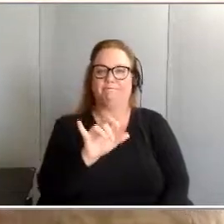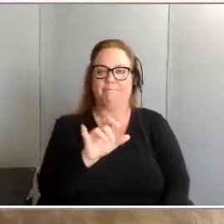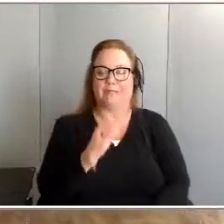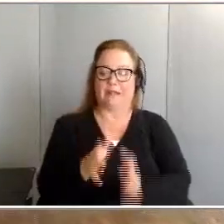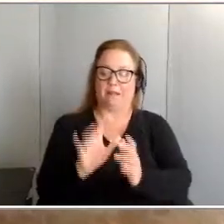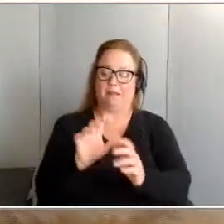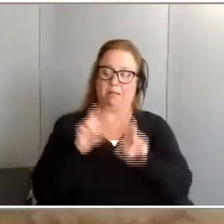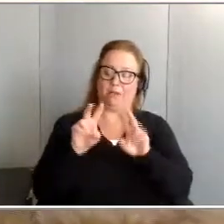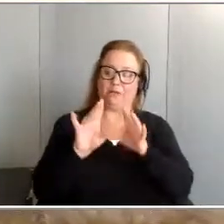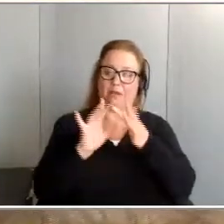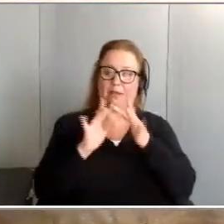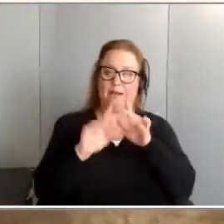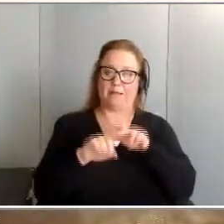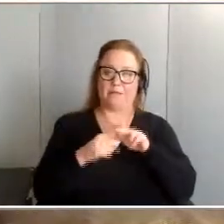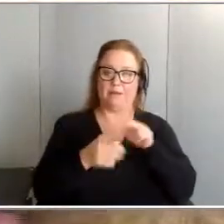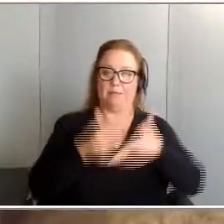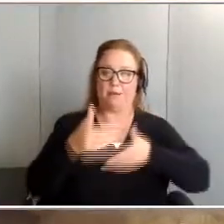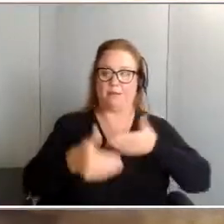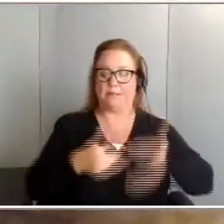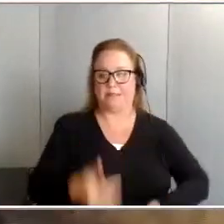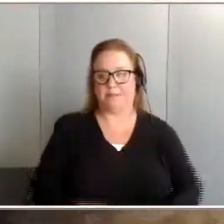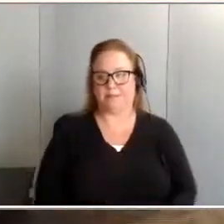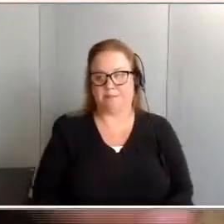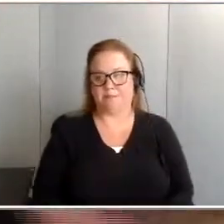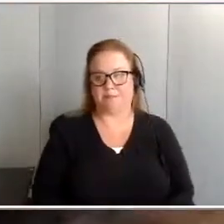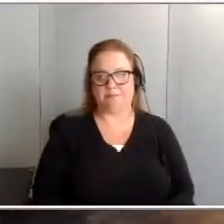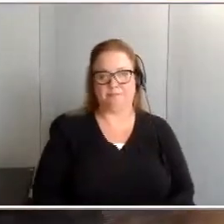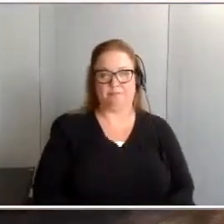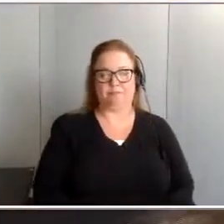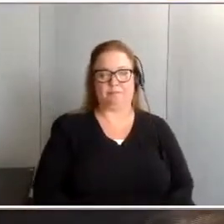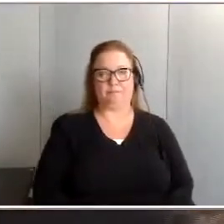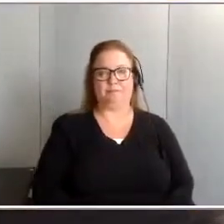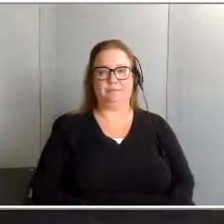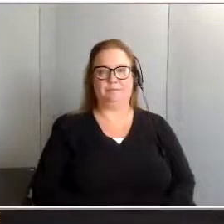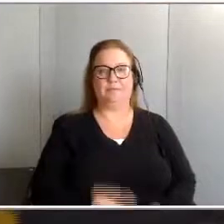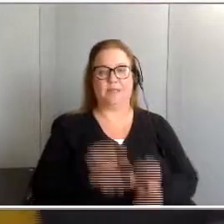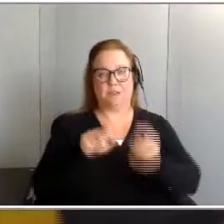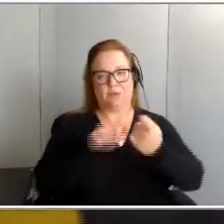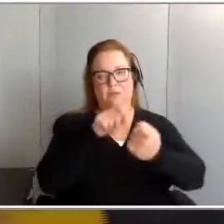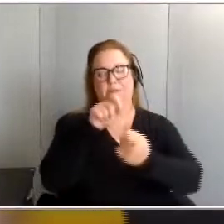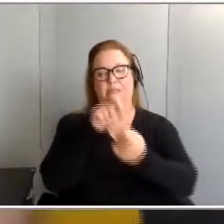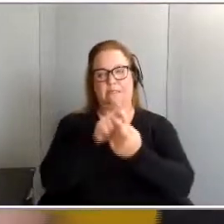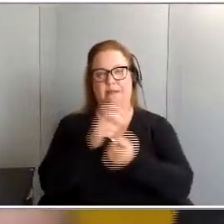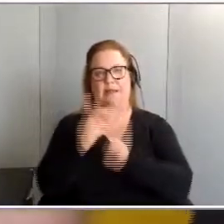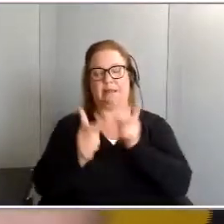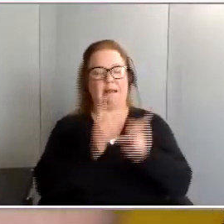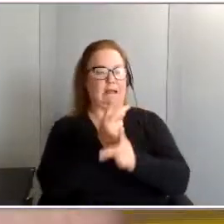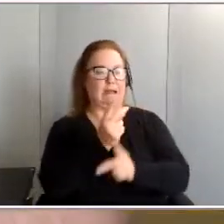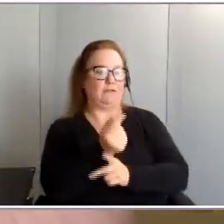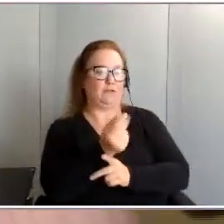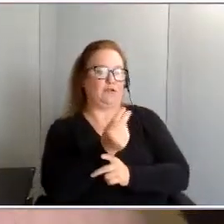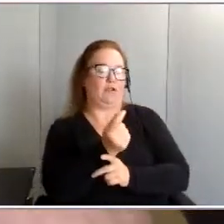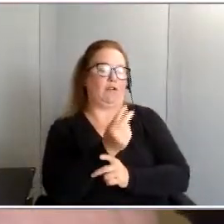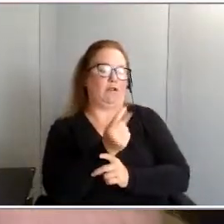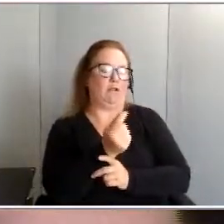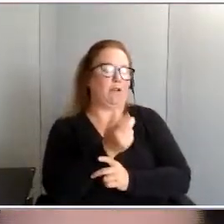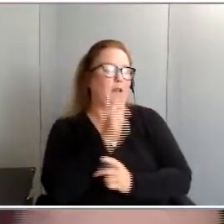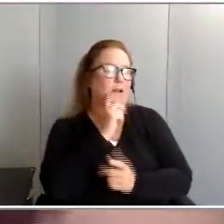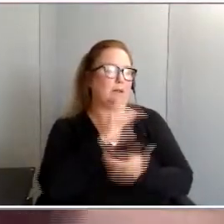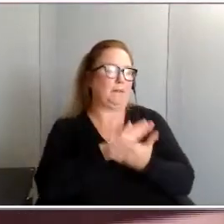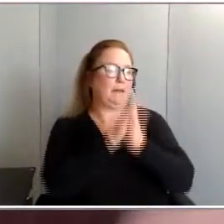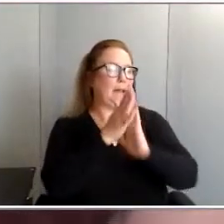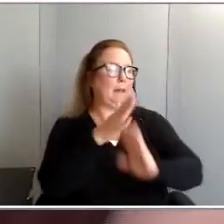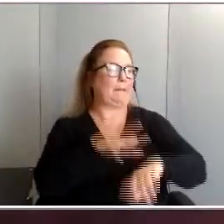then that started the process, and here we are today. So it takes a certain kind of dog to become a pet therapy dog. What makes Cindy so special? Well,